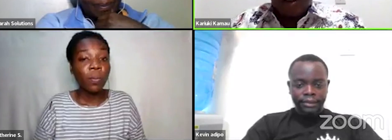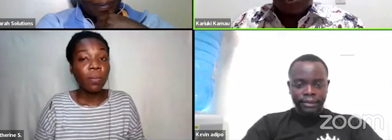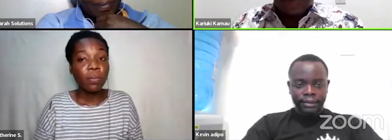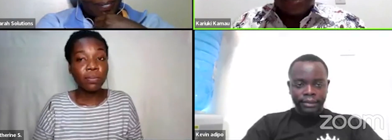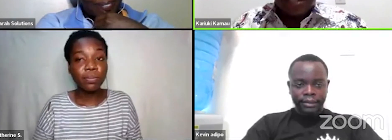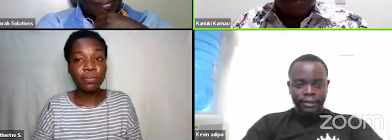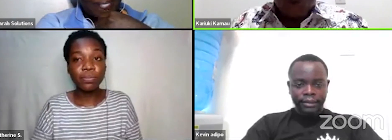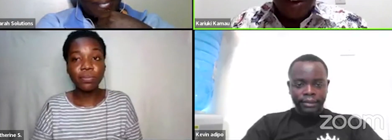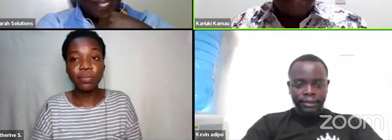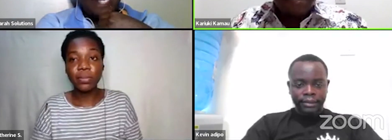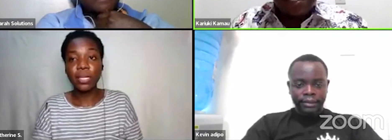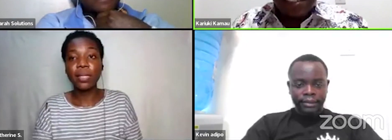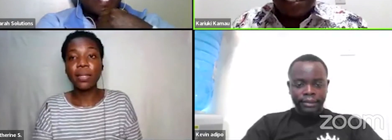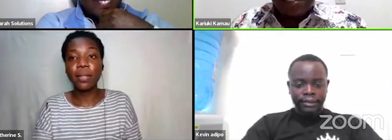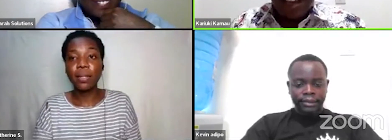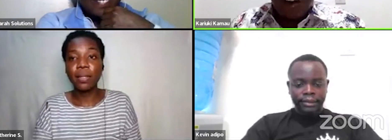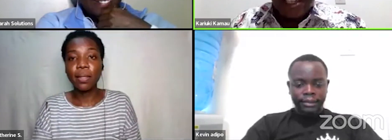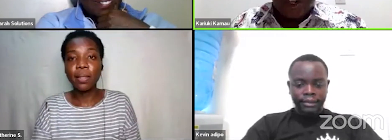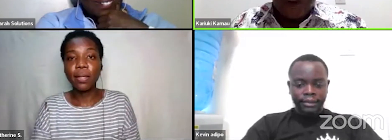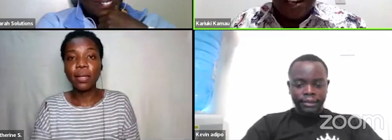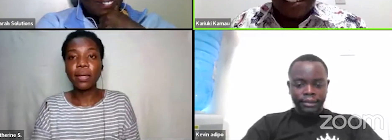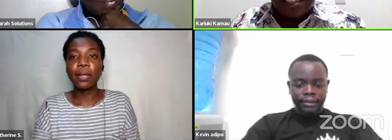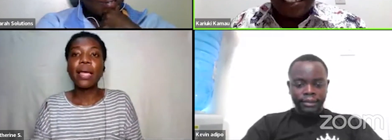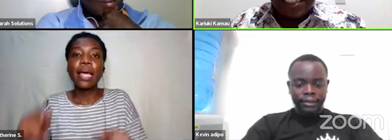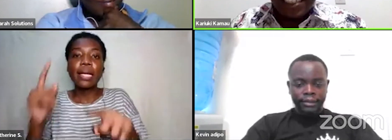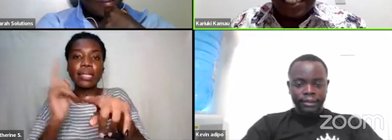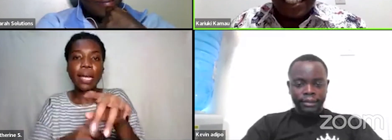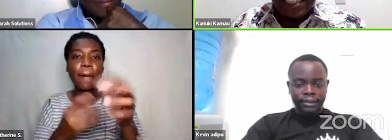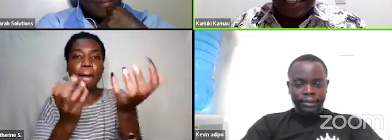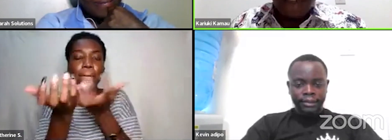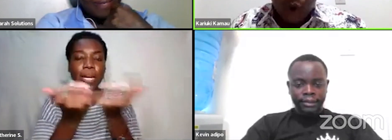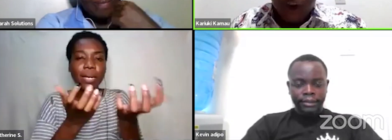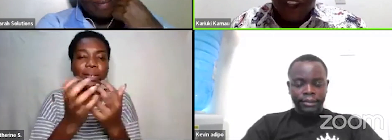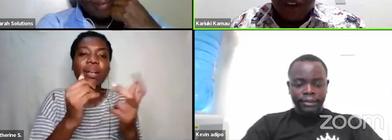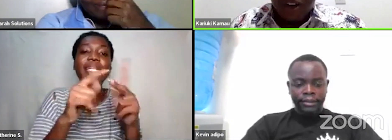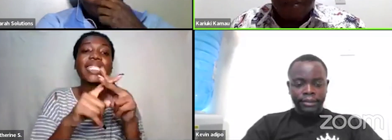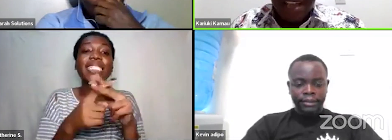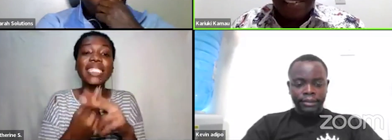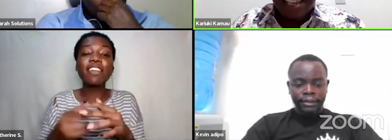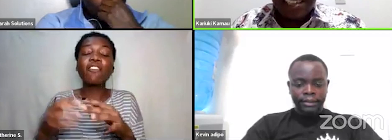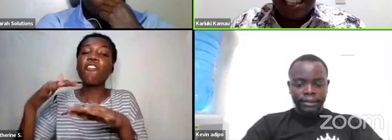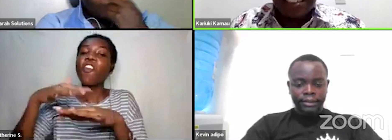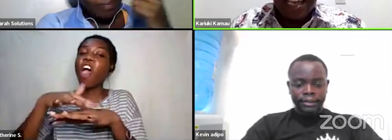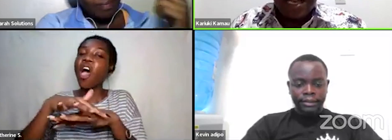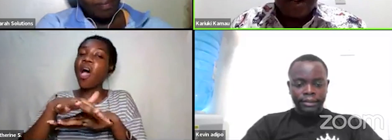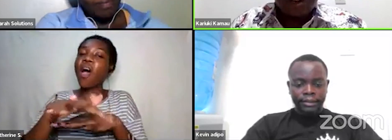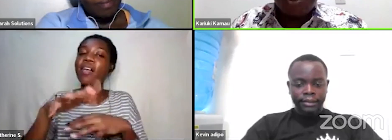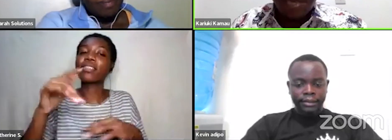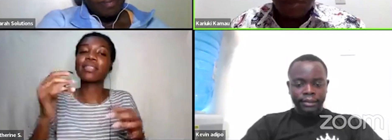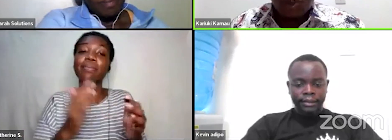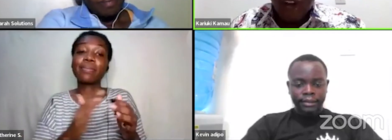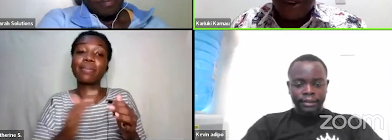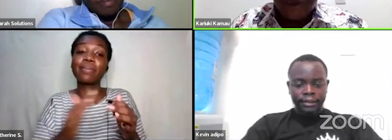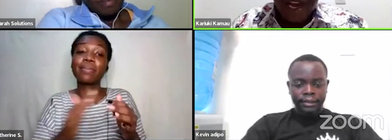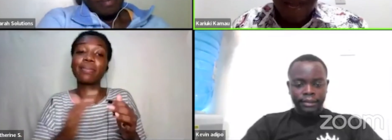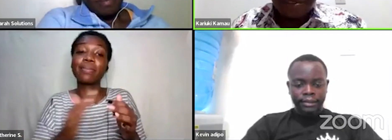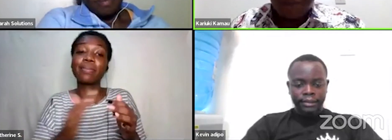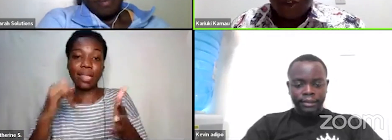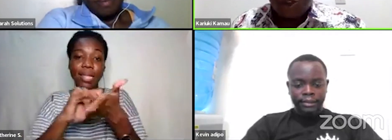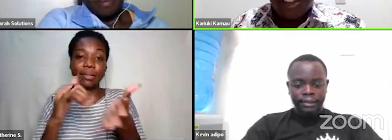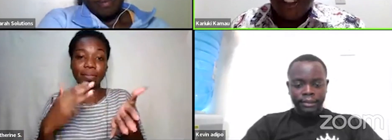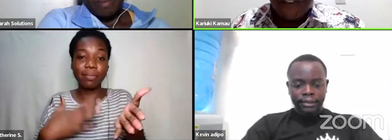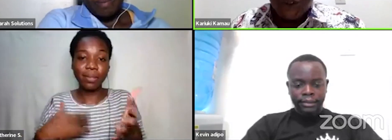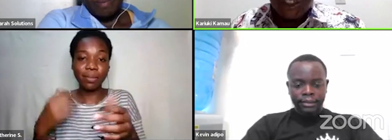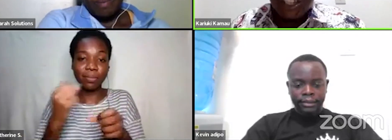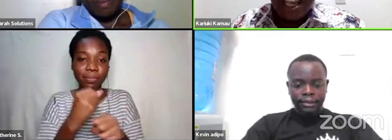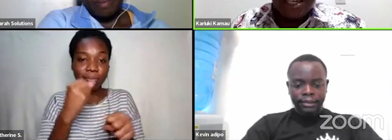How I got my first employee, when businesses now inquiries started flowing on my side that I cannot be able to handle. I am